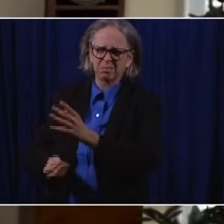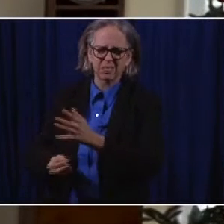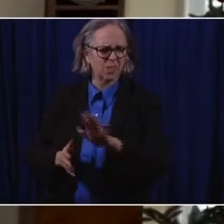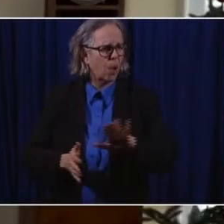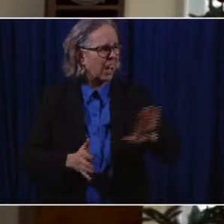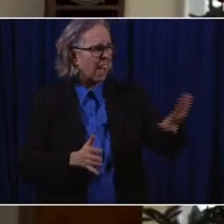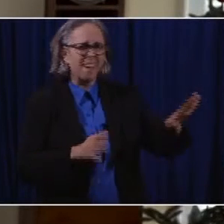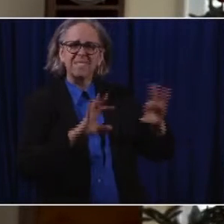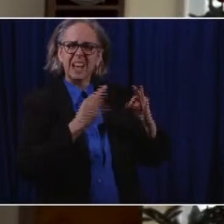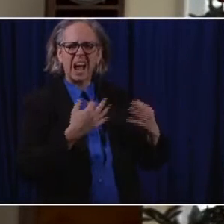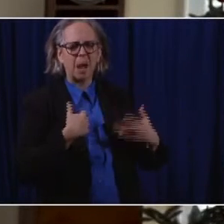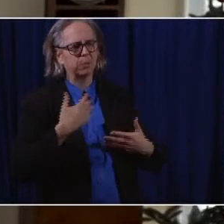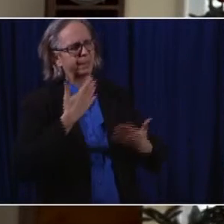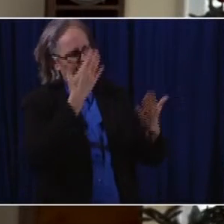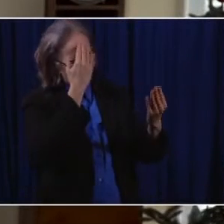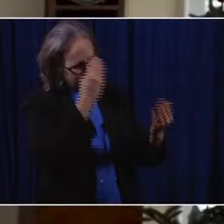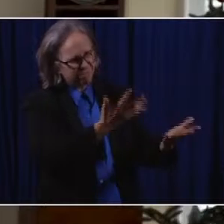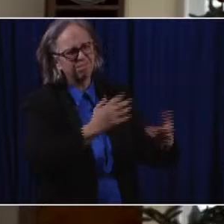sympathy.